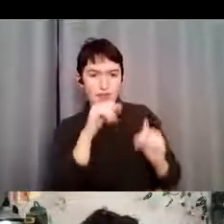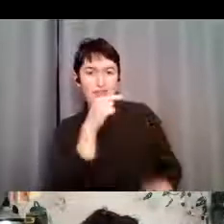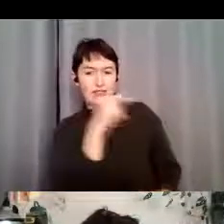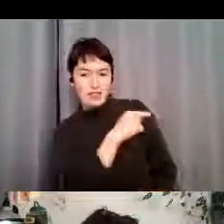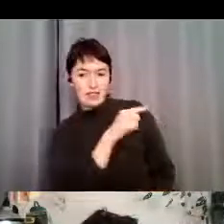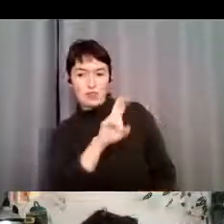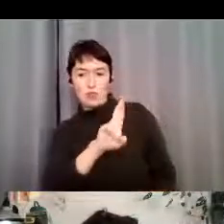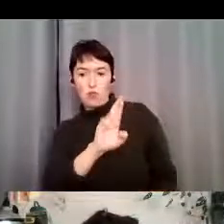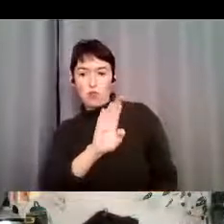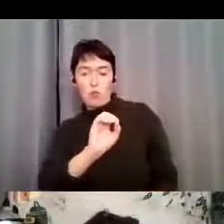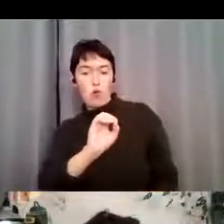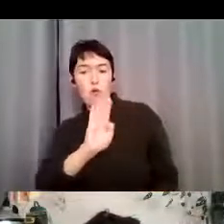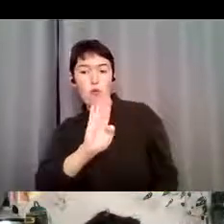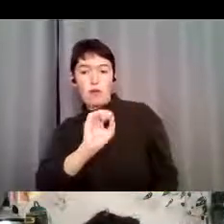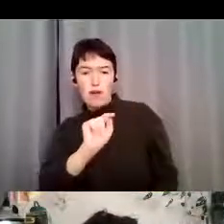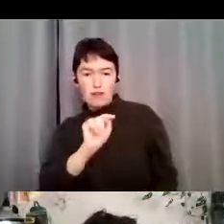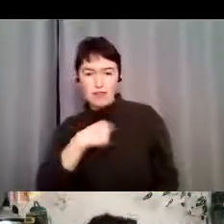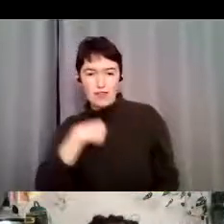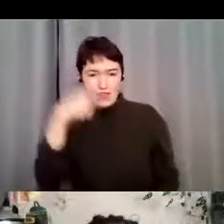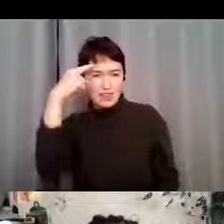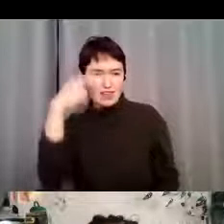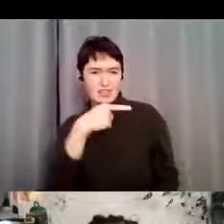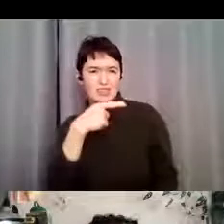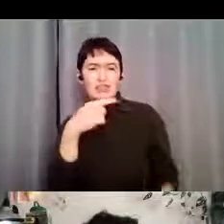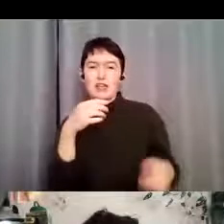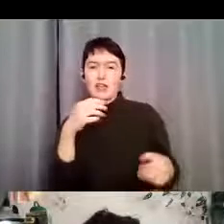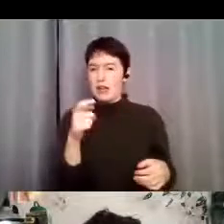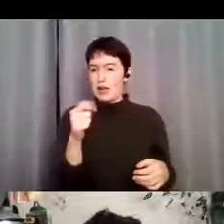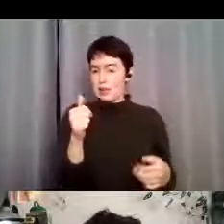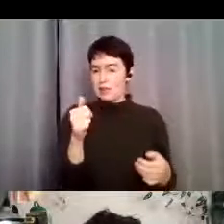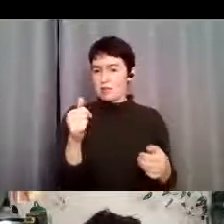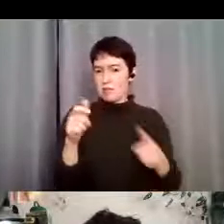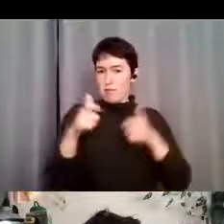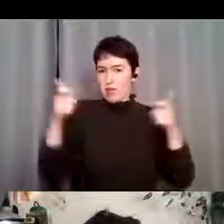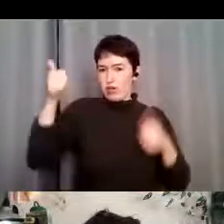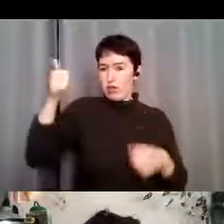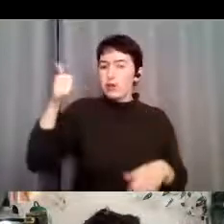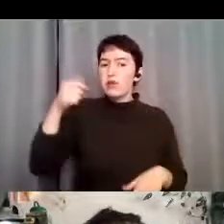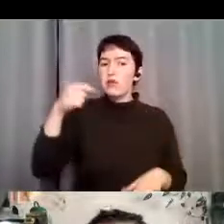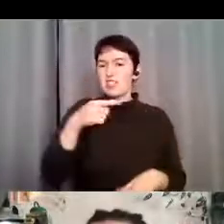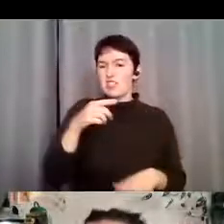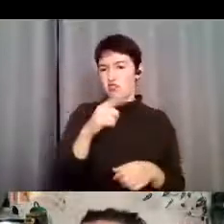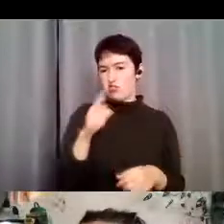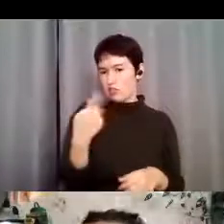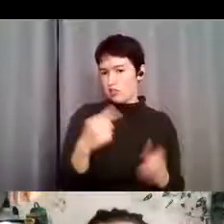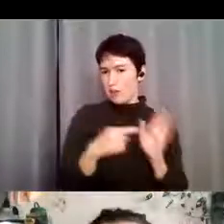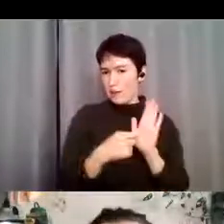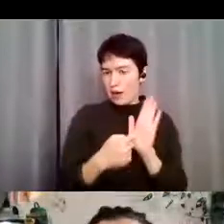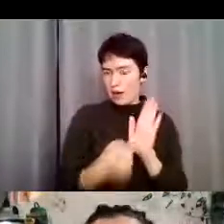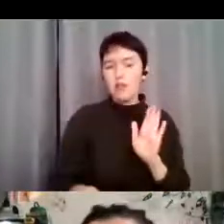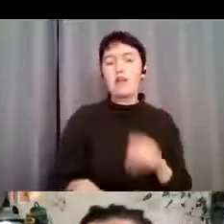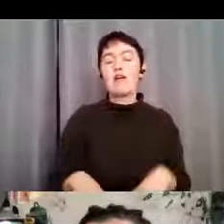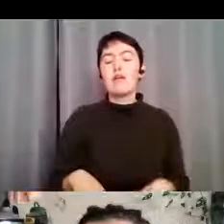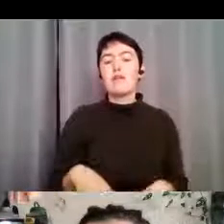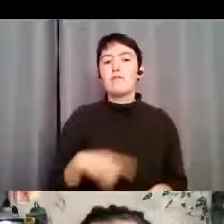little bit larger in real life. So this is just a model of a spacecraft called Dragonfly, which quite a few years from